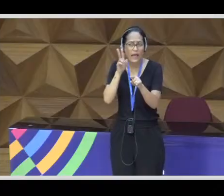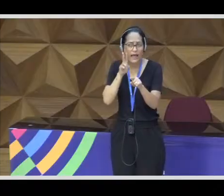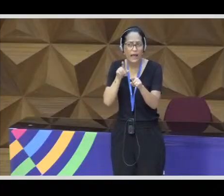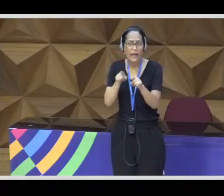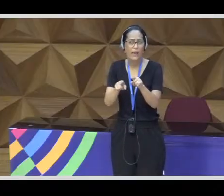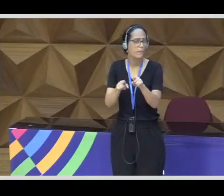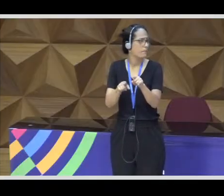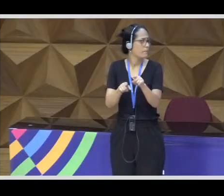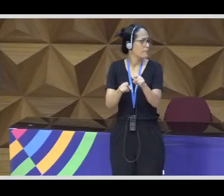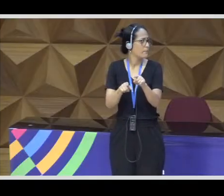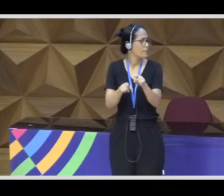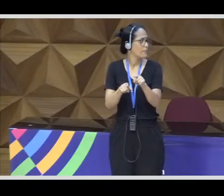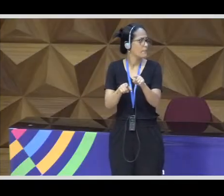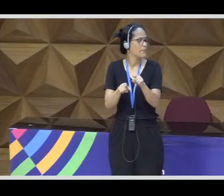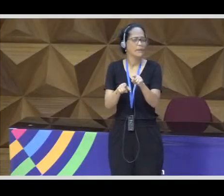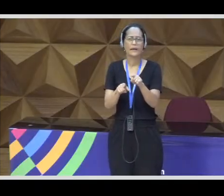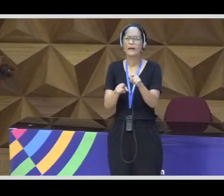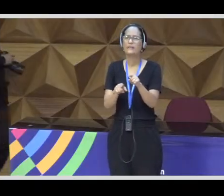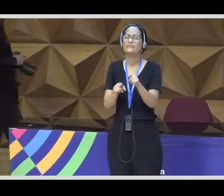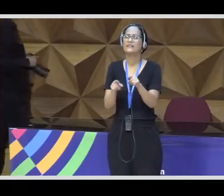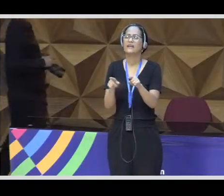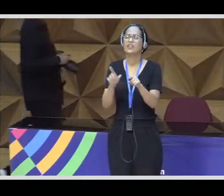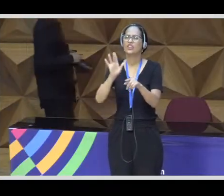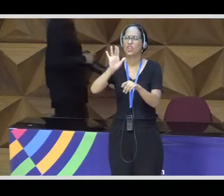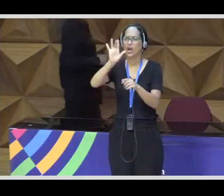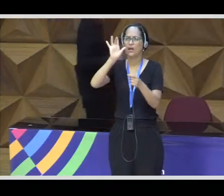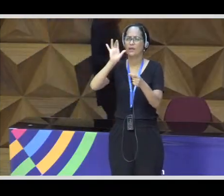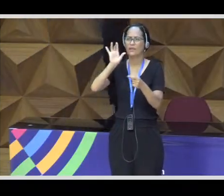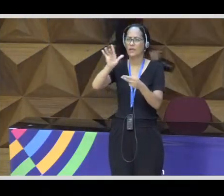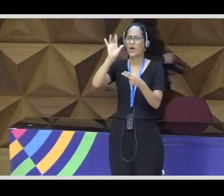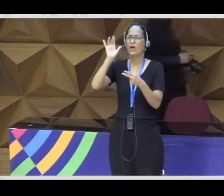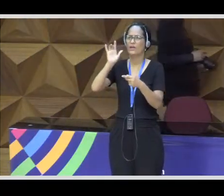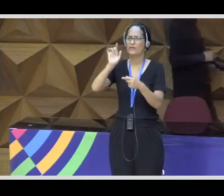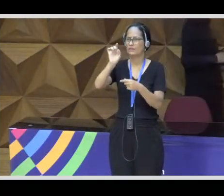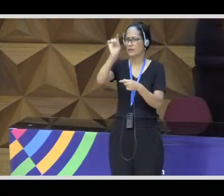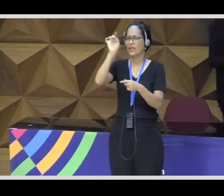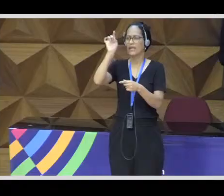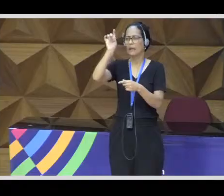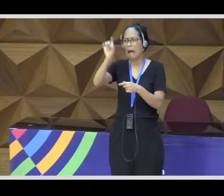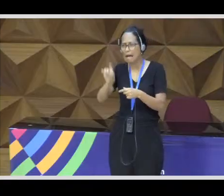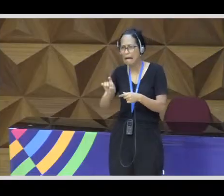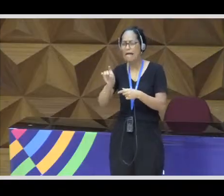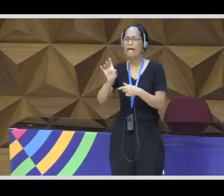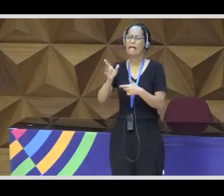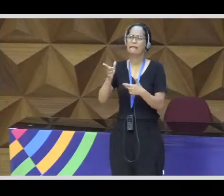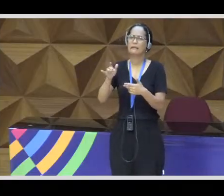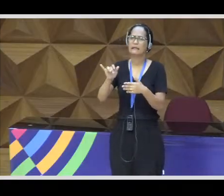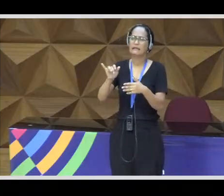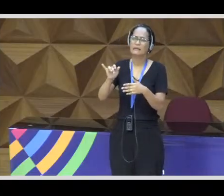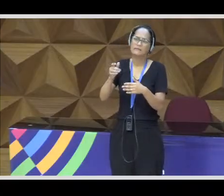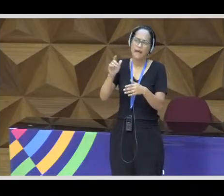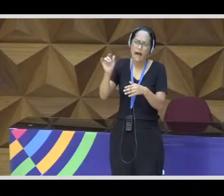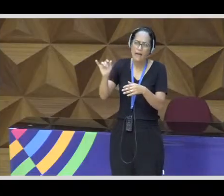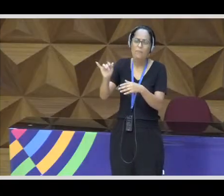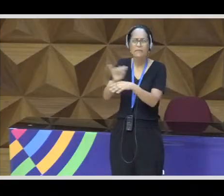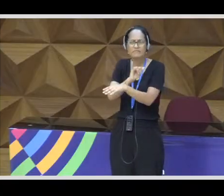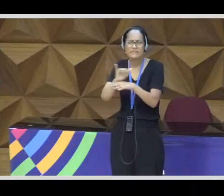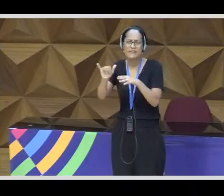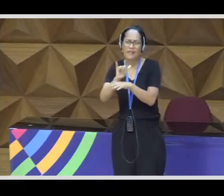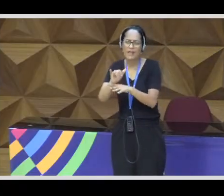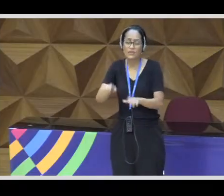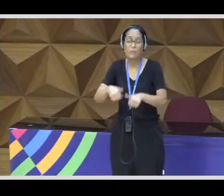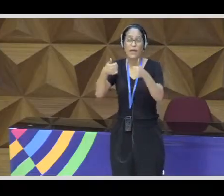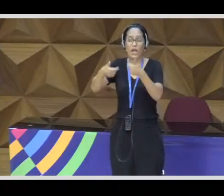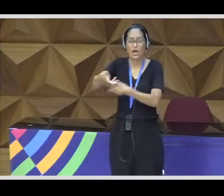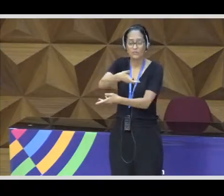passive haptics there, we were looking at tapping and dragging and making better interaction techniques and using the advantage of the fact that you've got